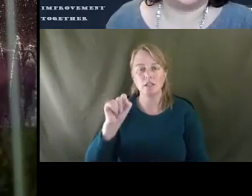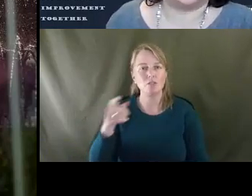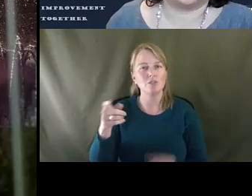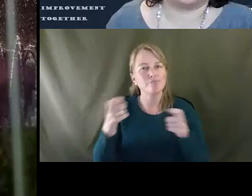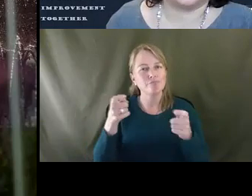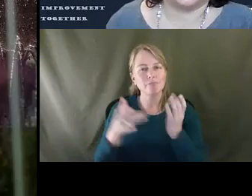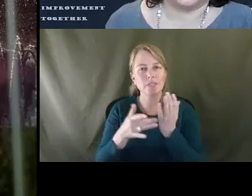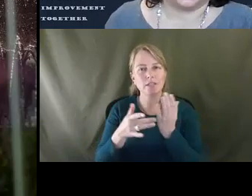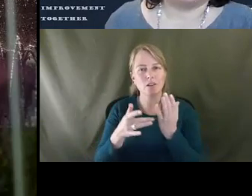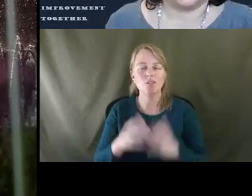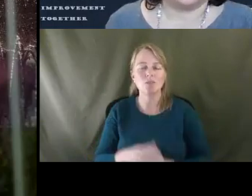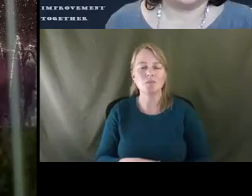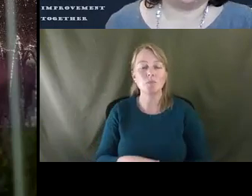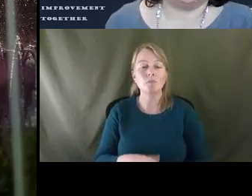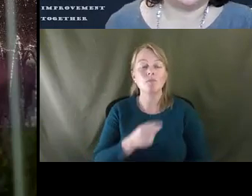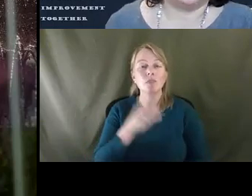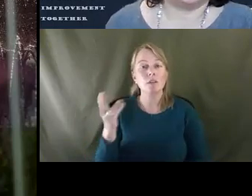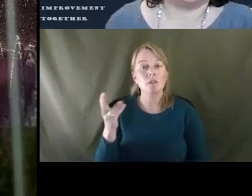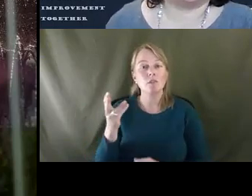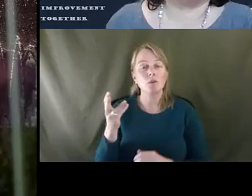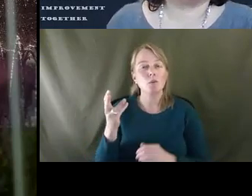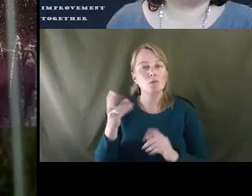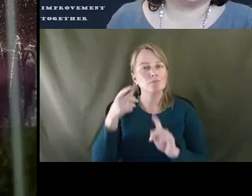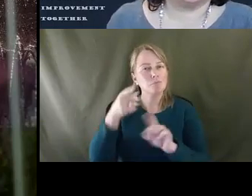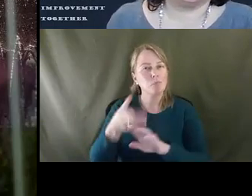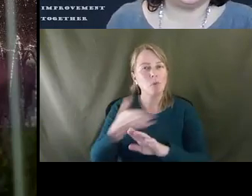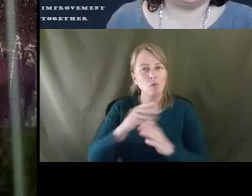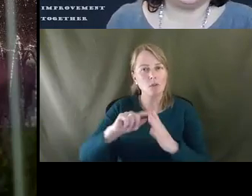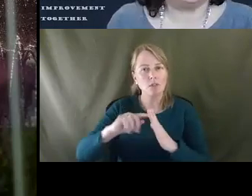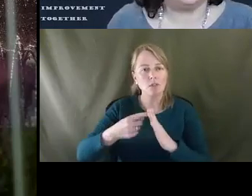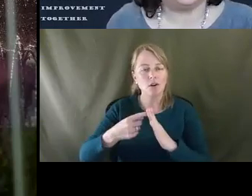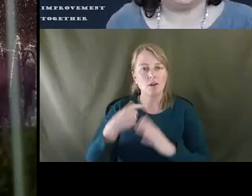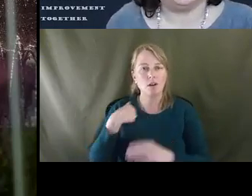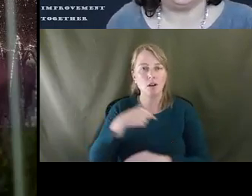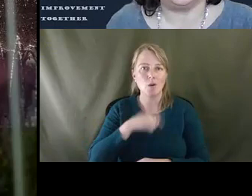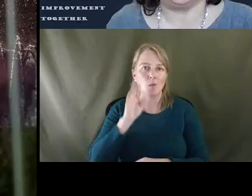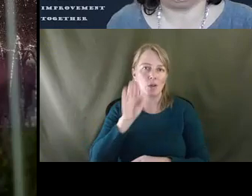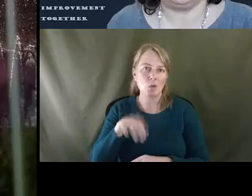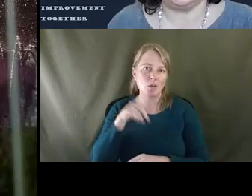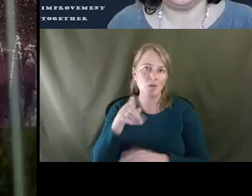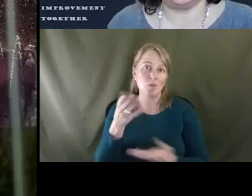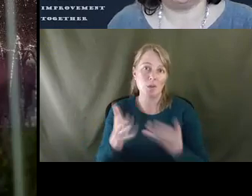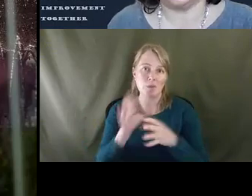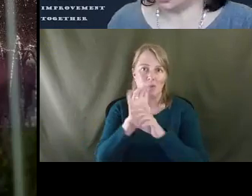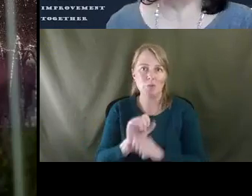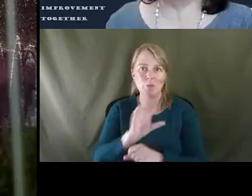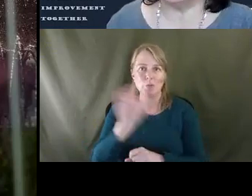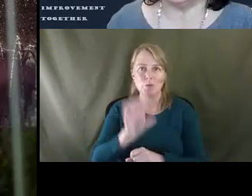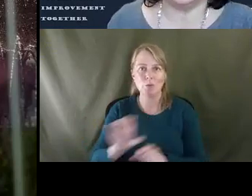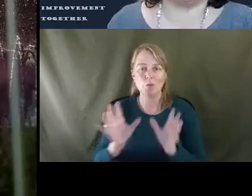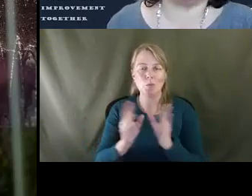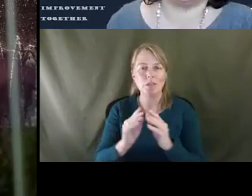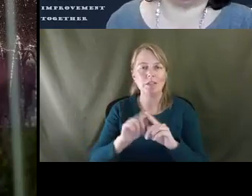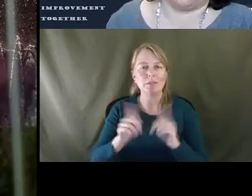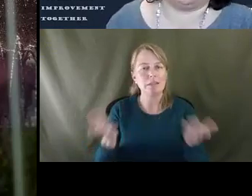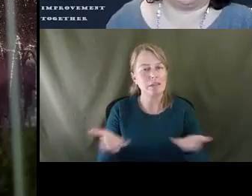scenes. A few housekeeping things. We know many of you are familiar with Zoom meetings, but there are some